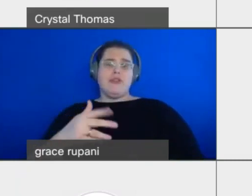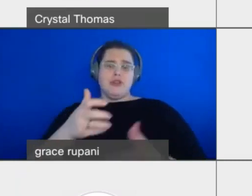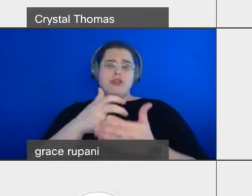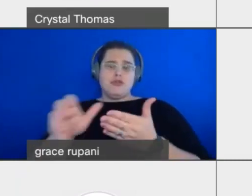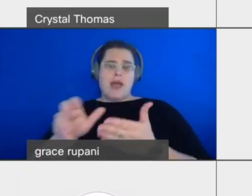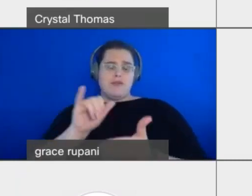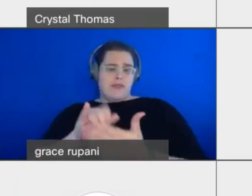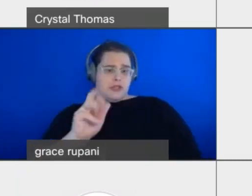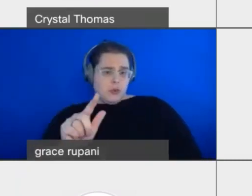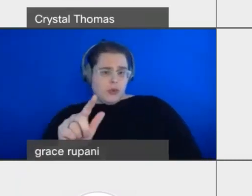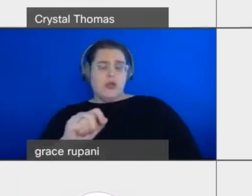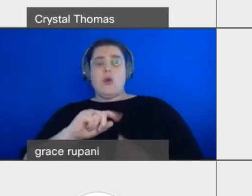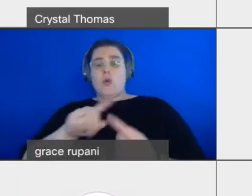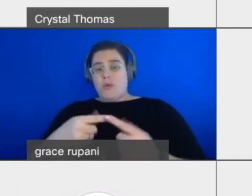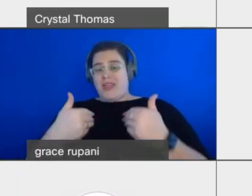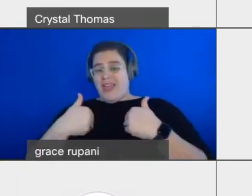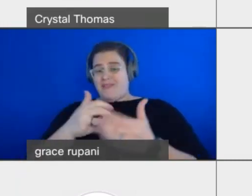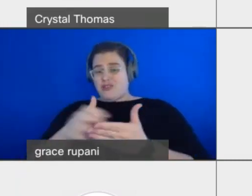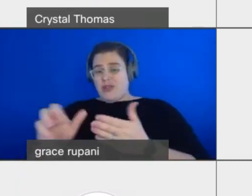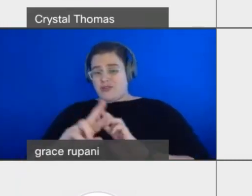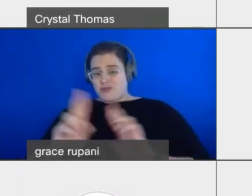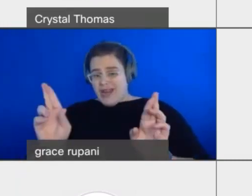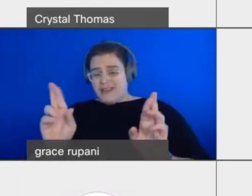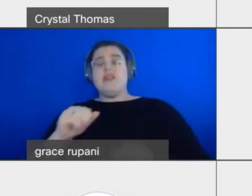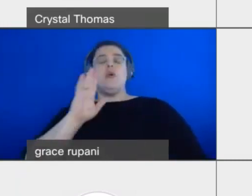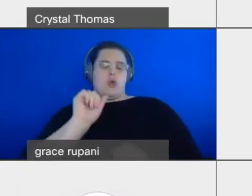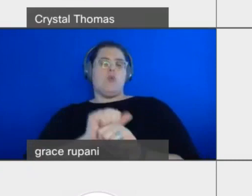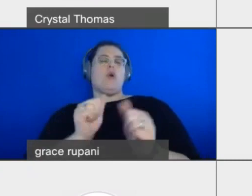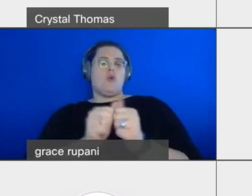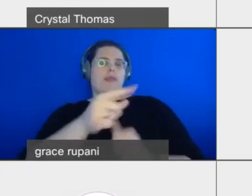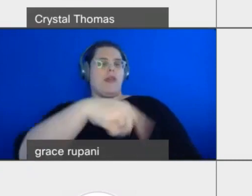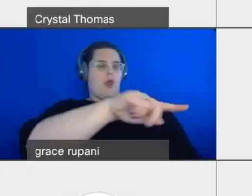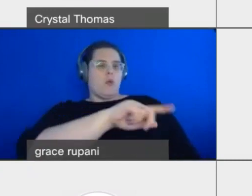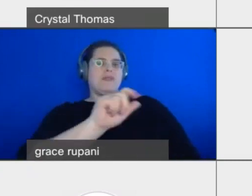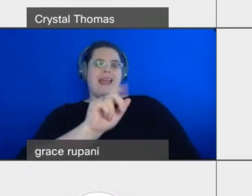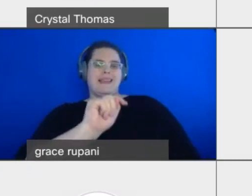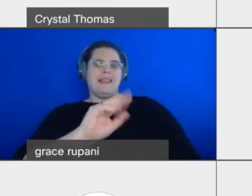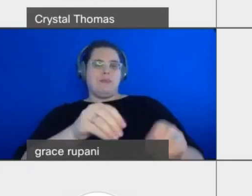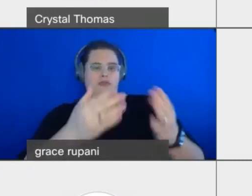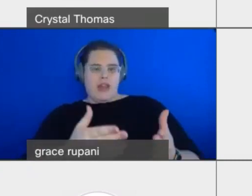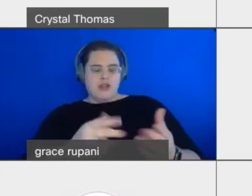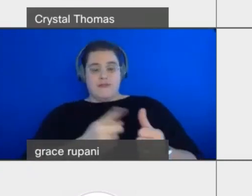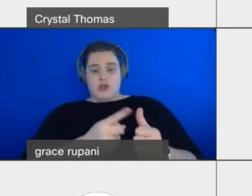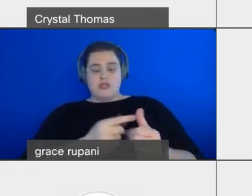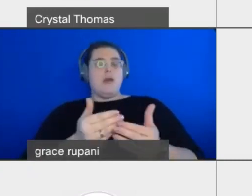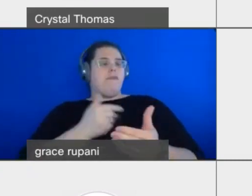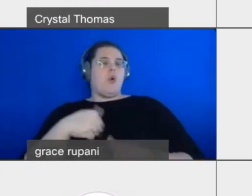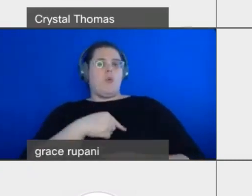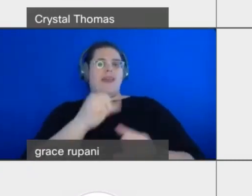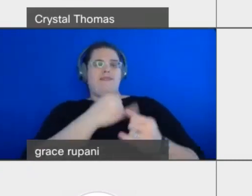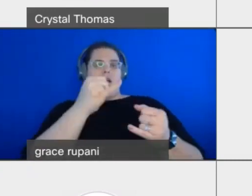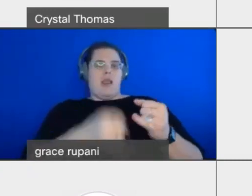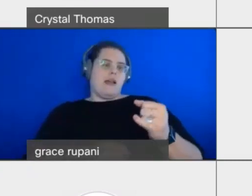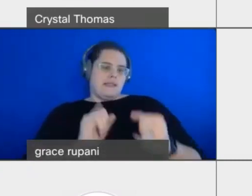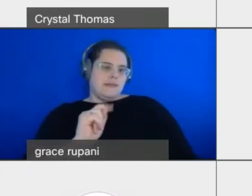use, we will work with them to field test it first and foremost before the ink dries on anything and see if this is